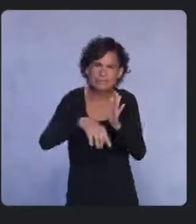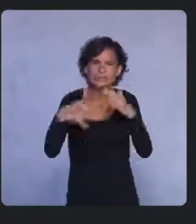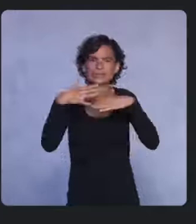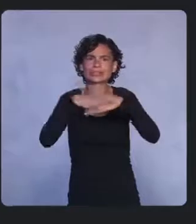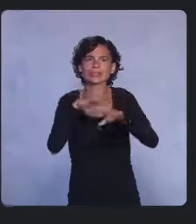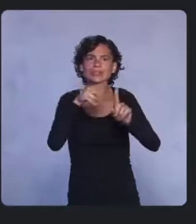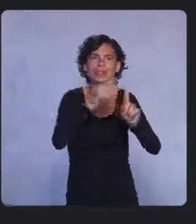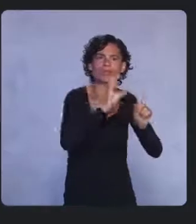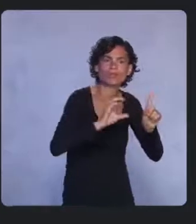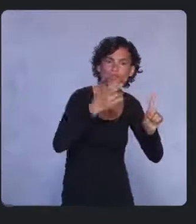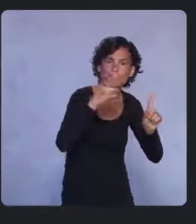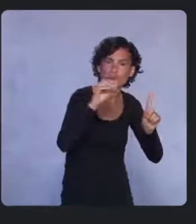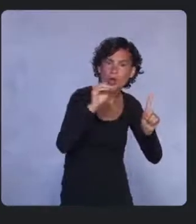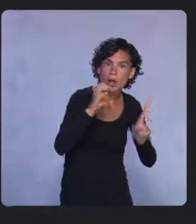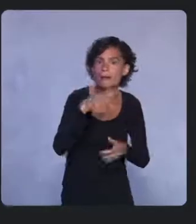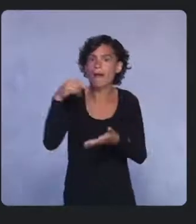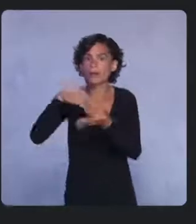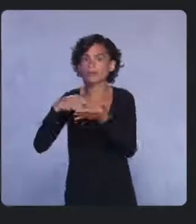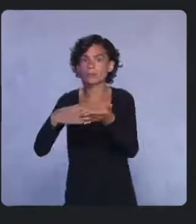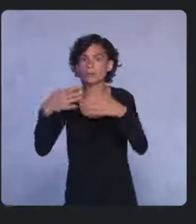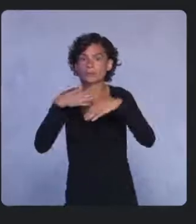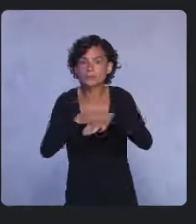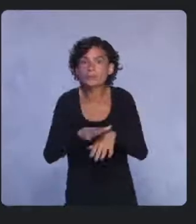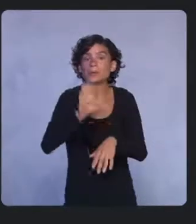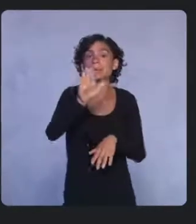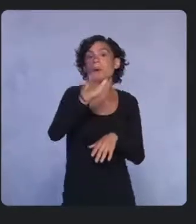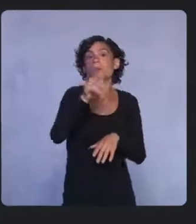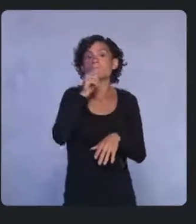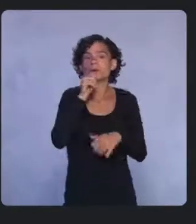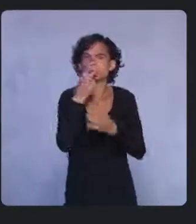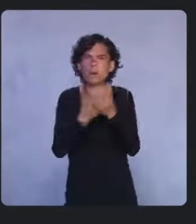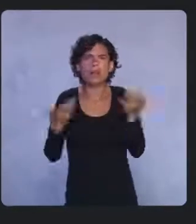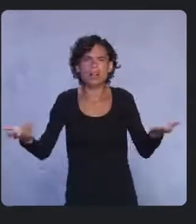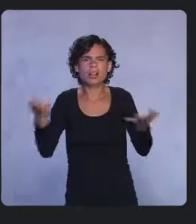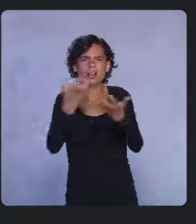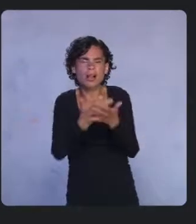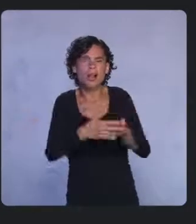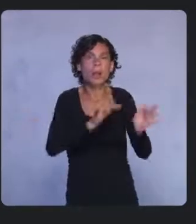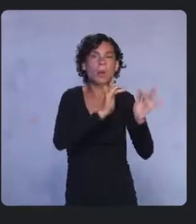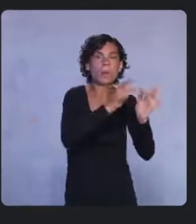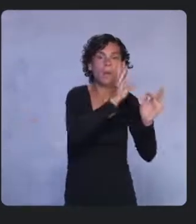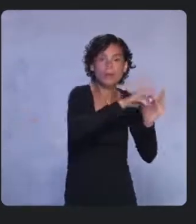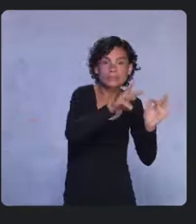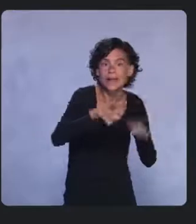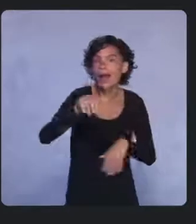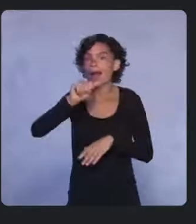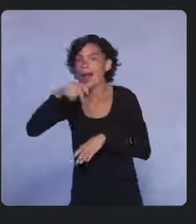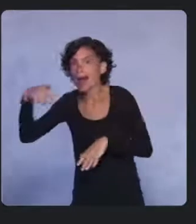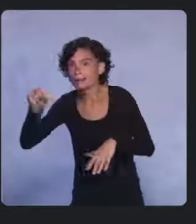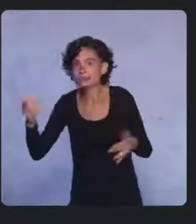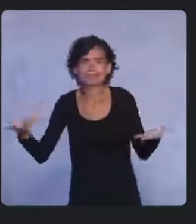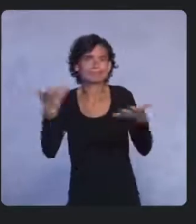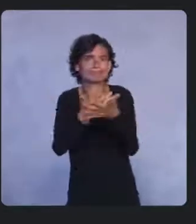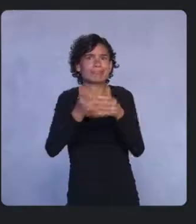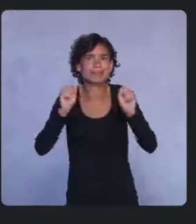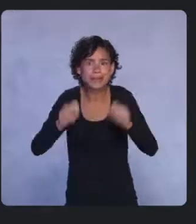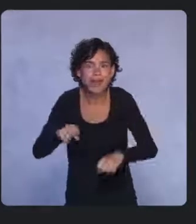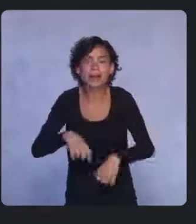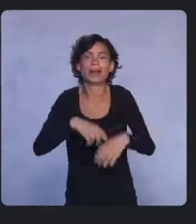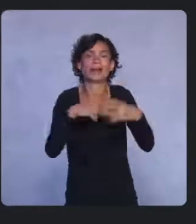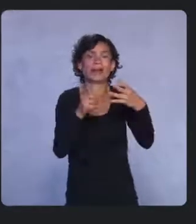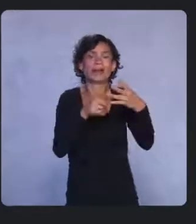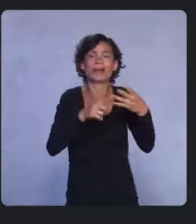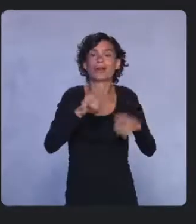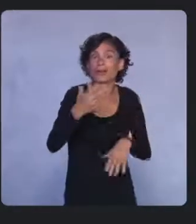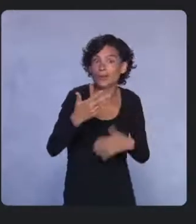Android, so your secure passwords go with you from sites to apps. Third, automatic password alerts will